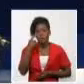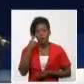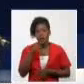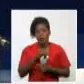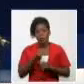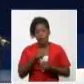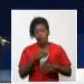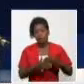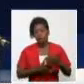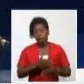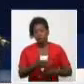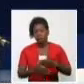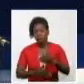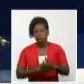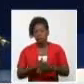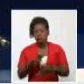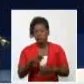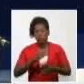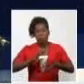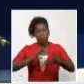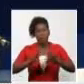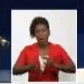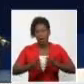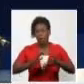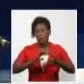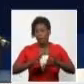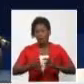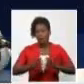patient from the province of Sanchez Spiritus